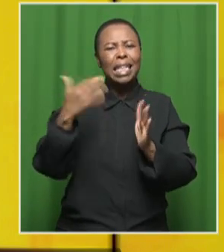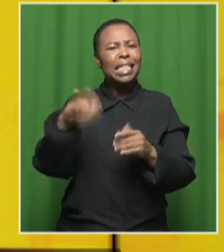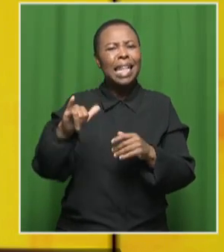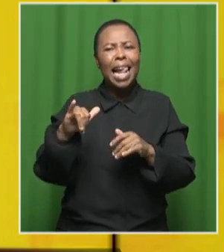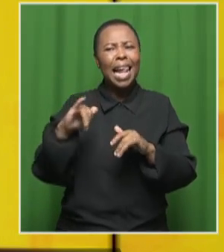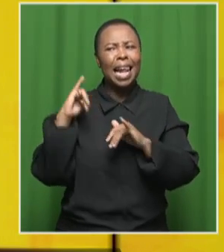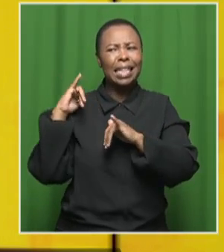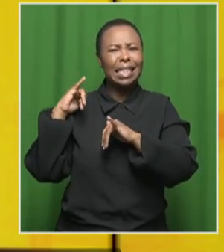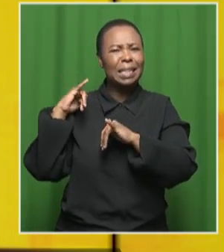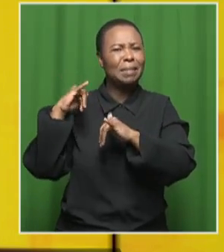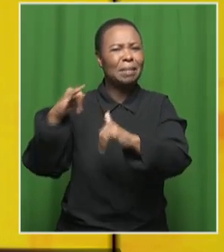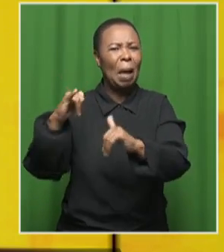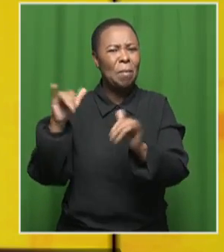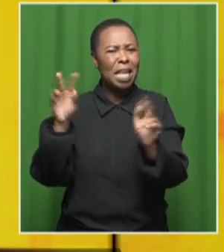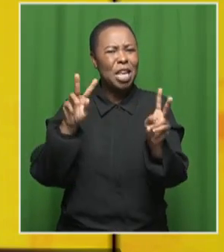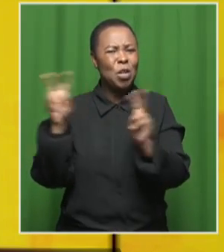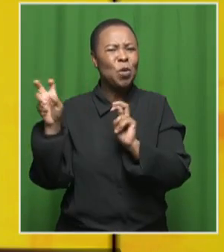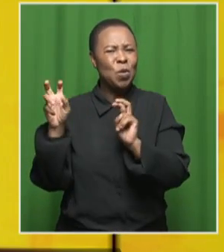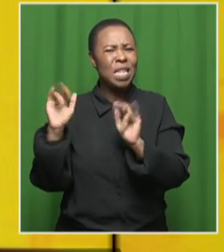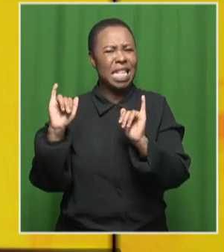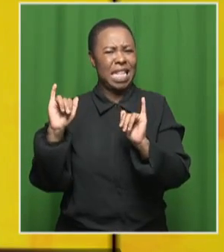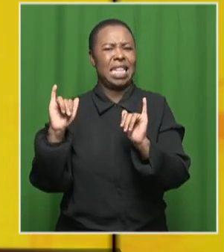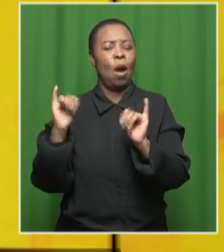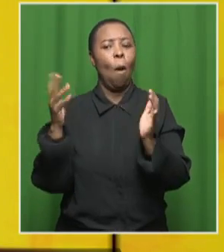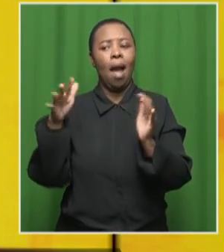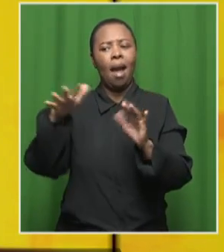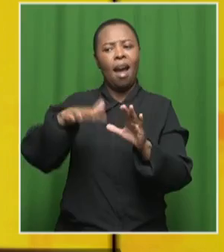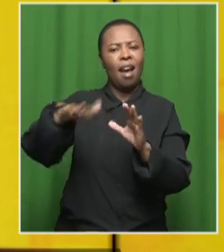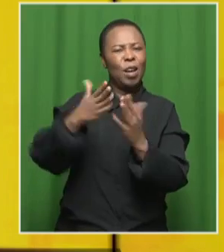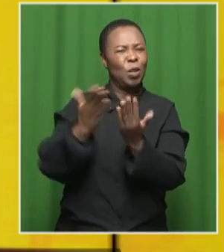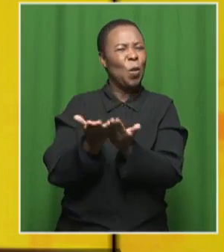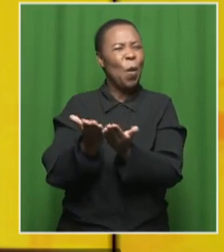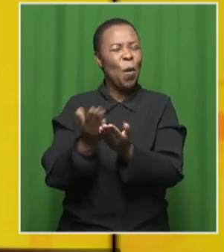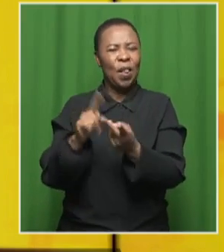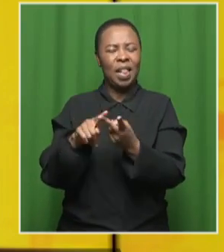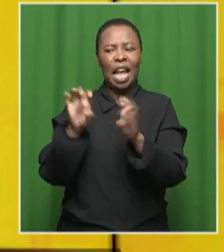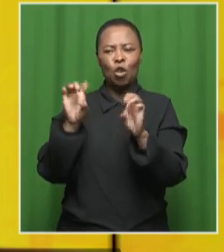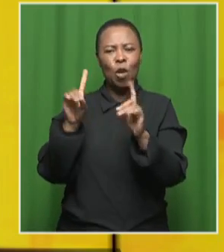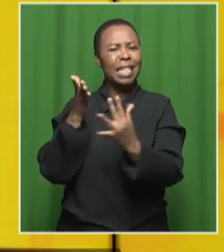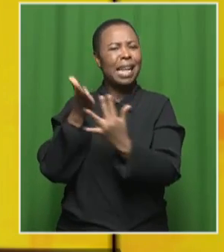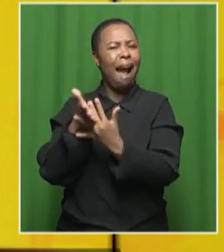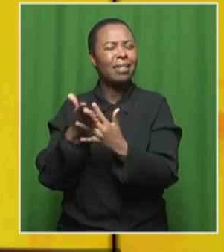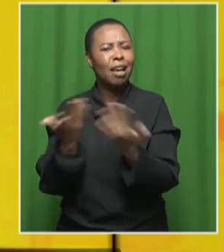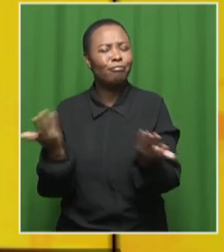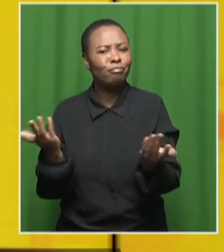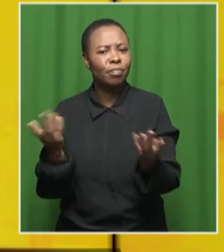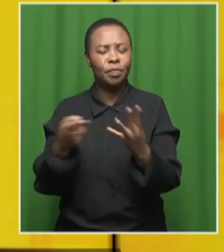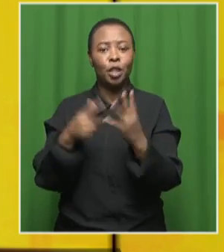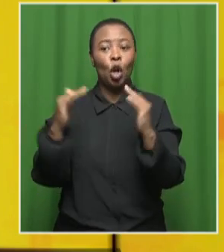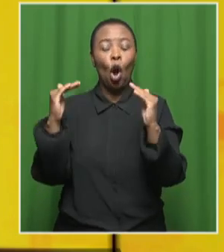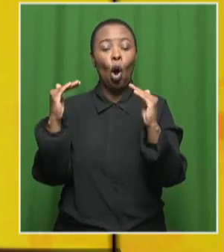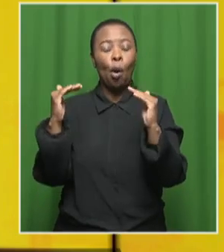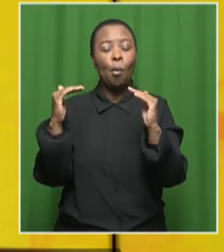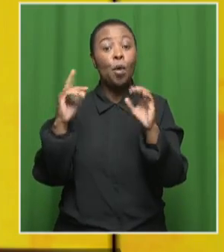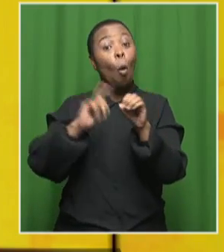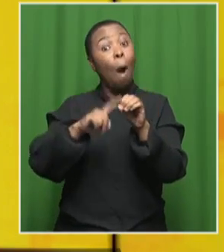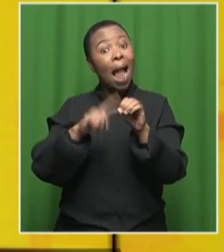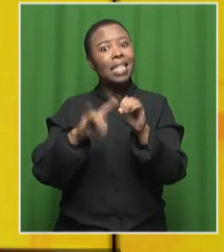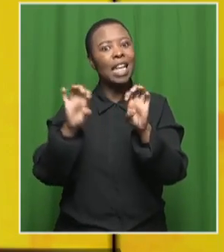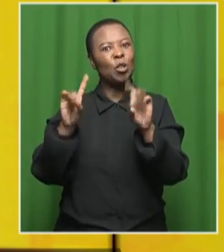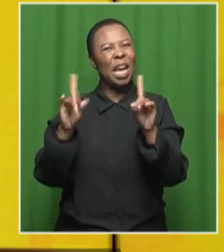same issues, you know, at schools, access to education, access to quality education,